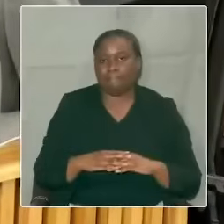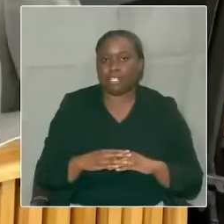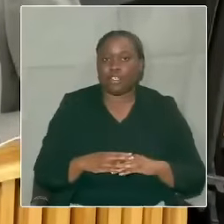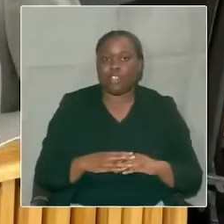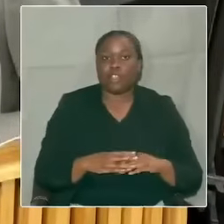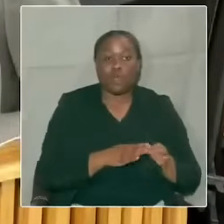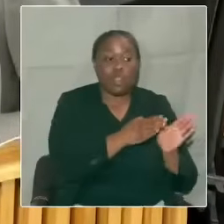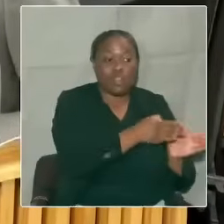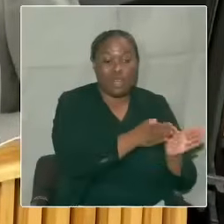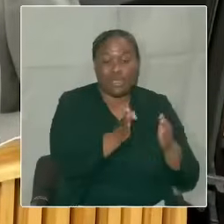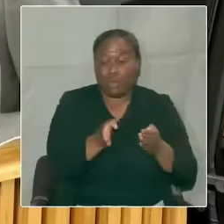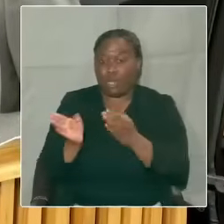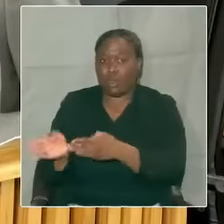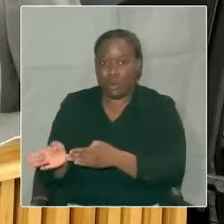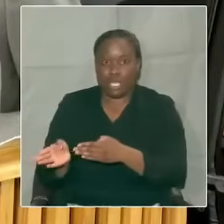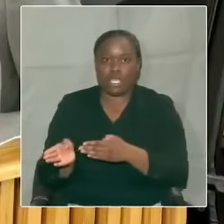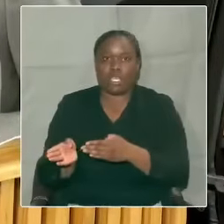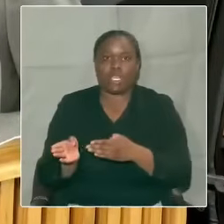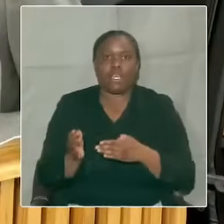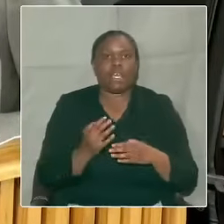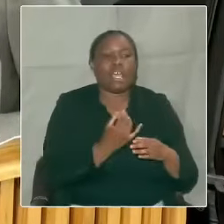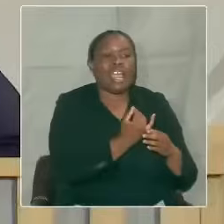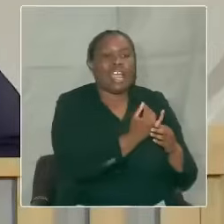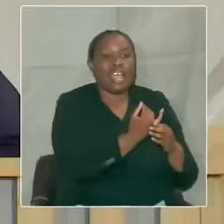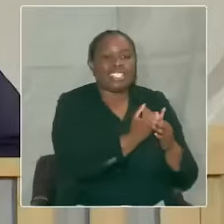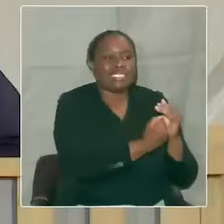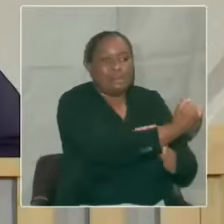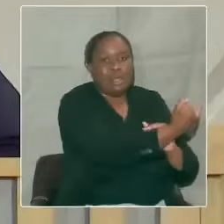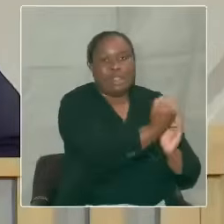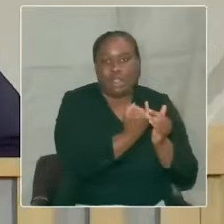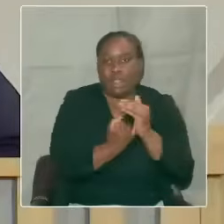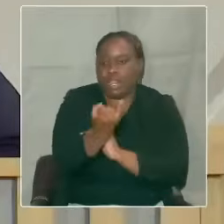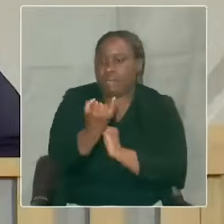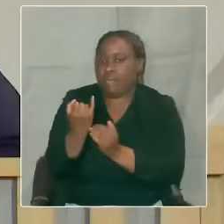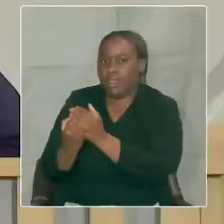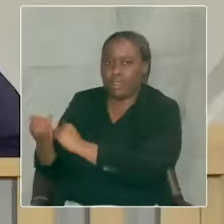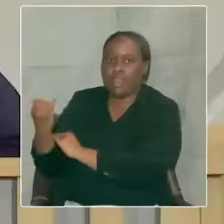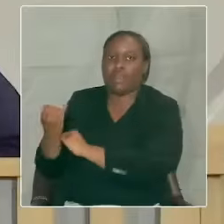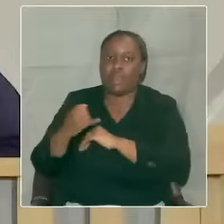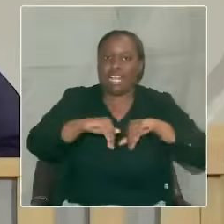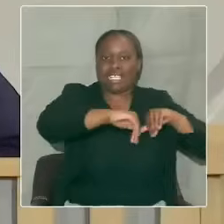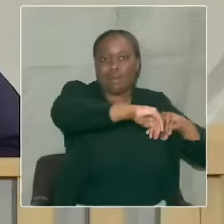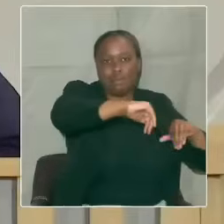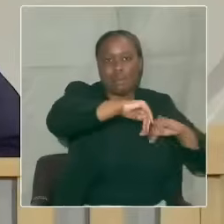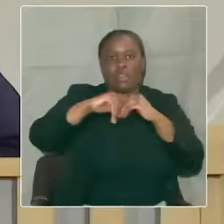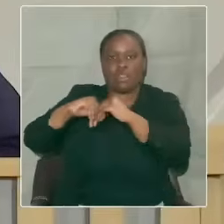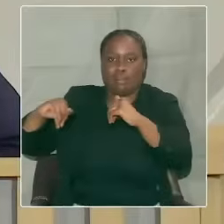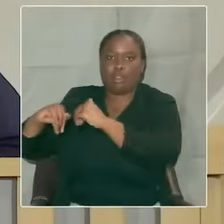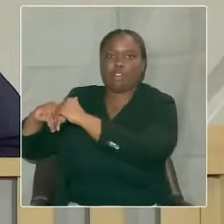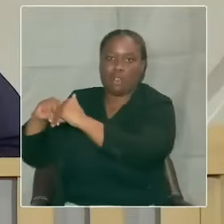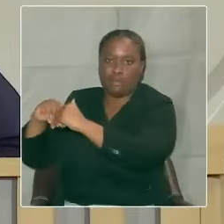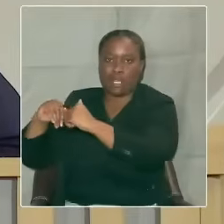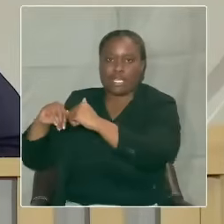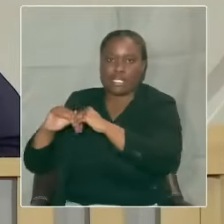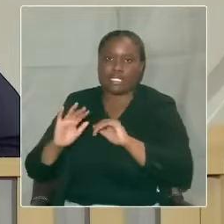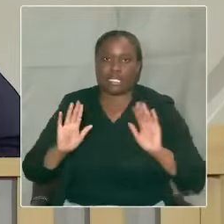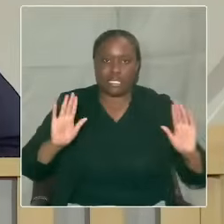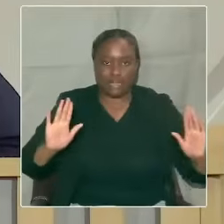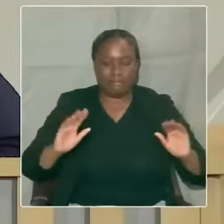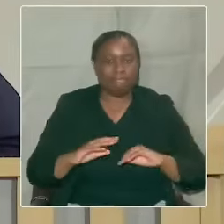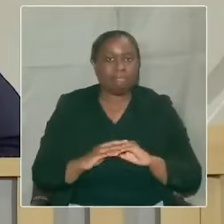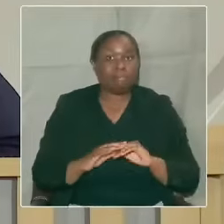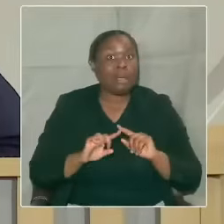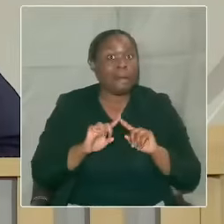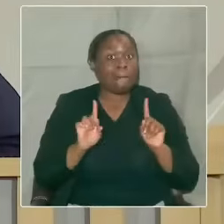are interdependent. Correct, they are interdependent to each other. Also, hence, it's important for